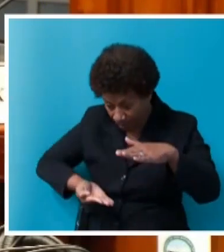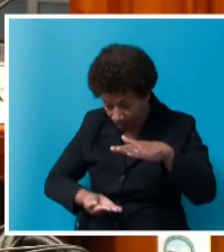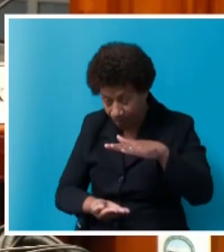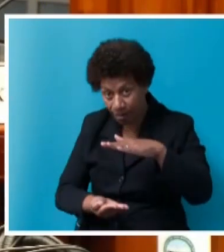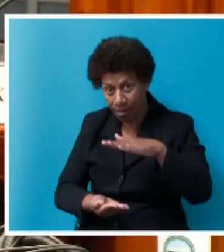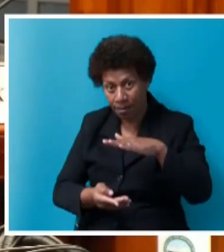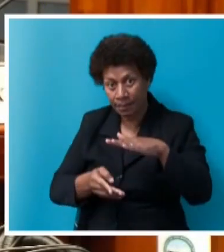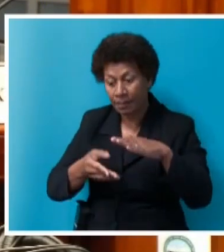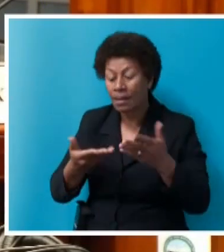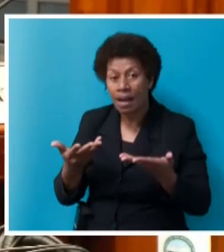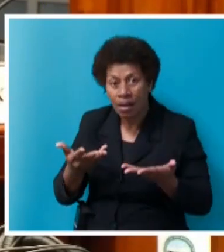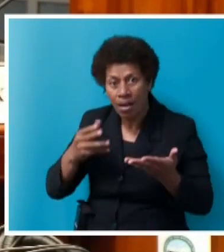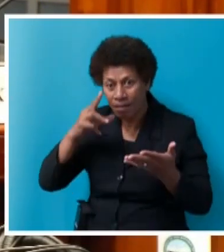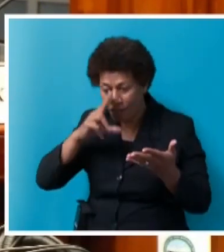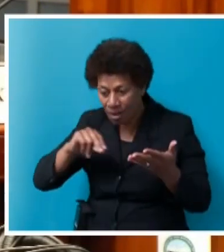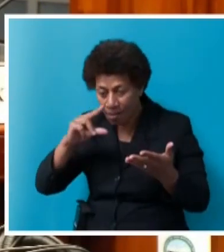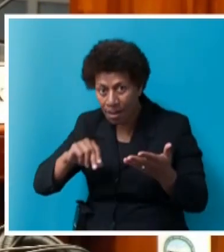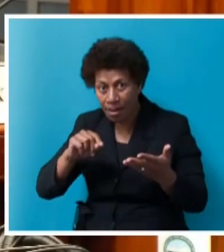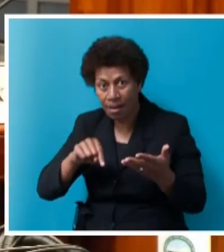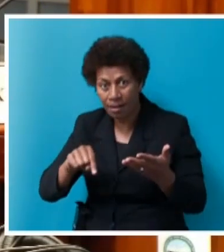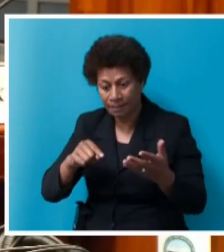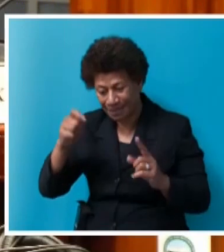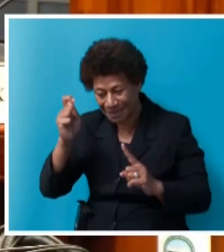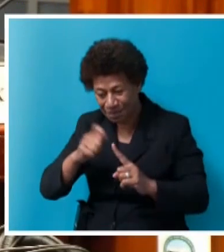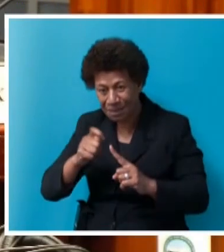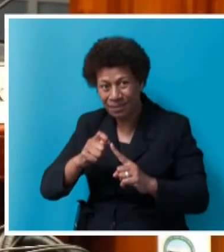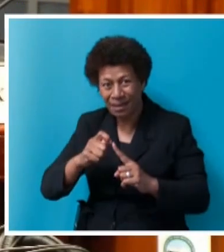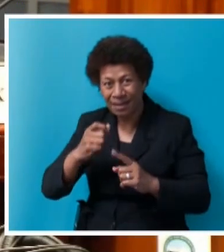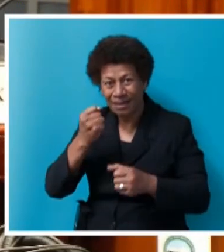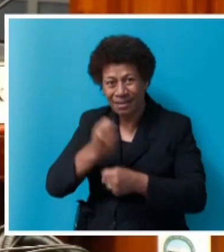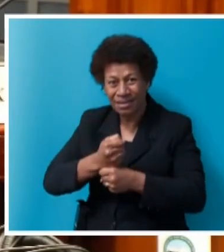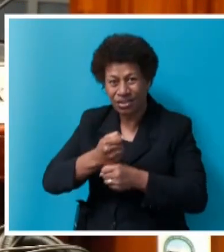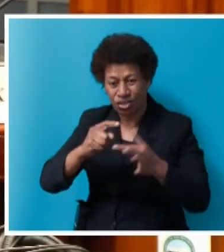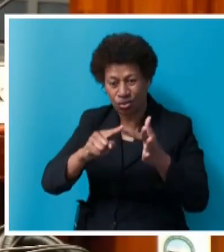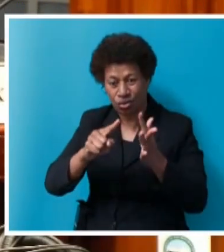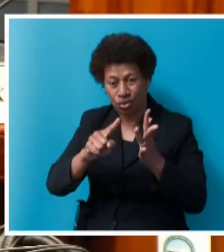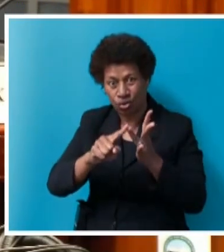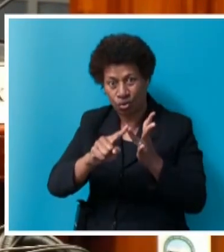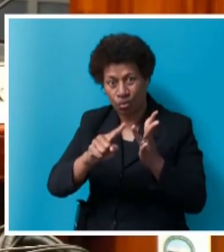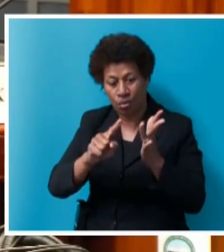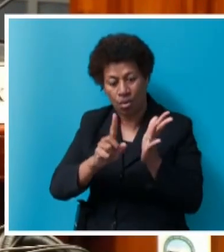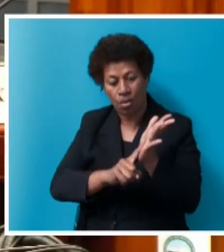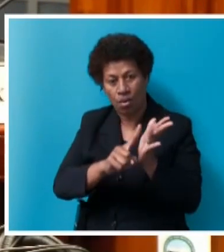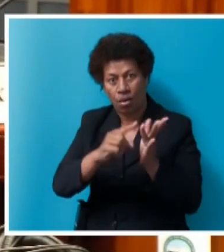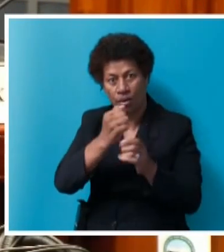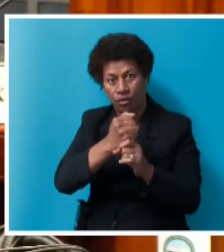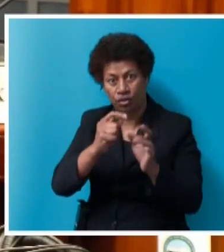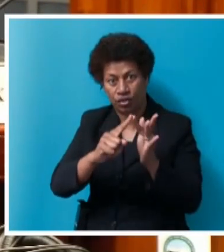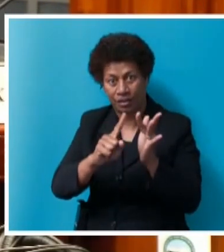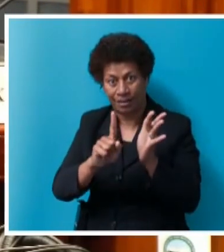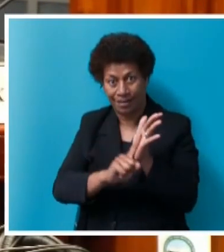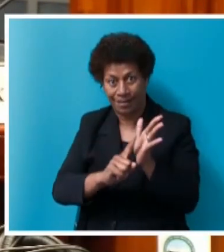depends on specific geological formations. Honourable Speaker, to